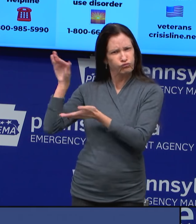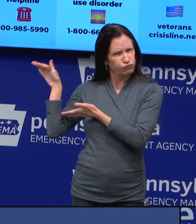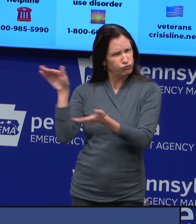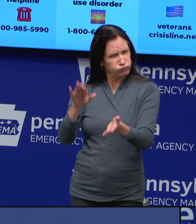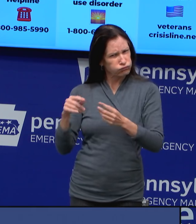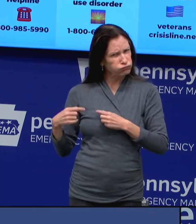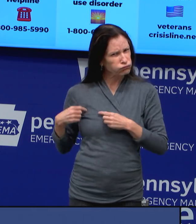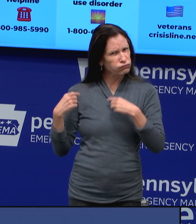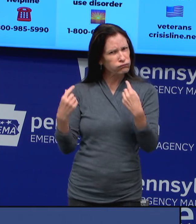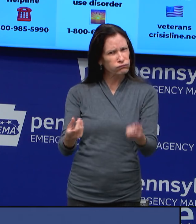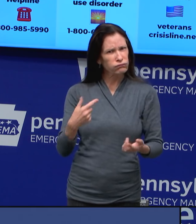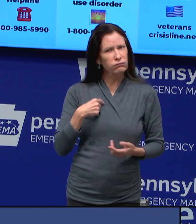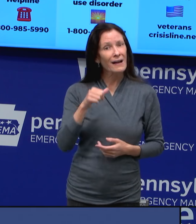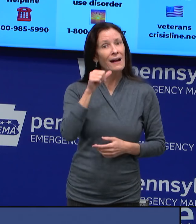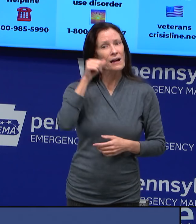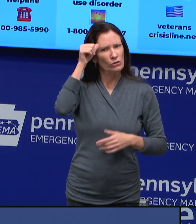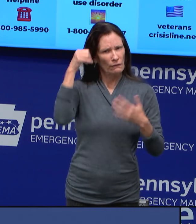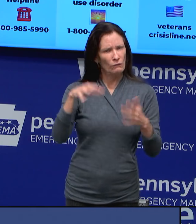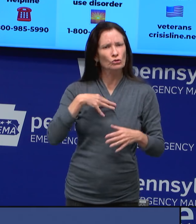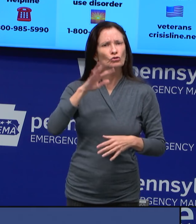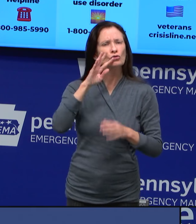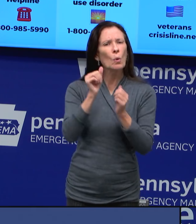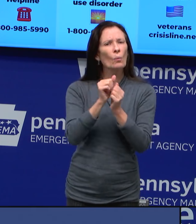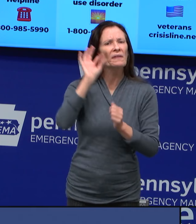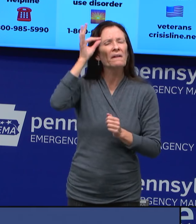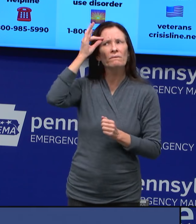that, as well as working with the